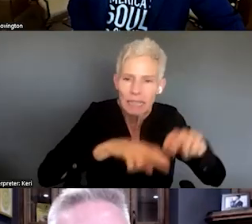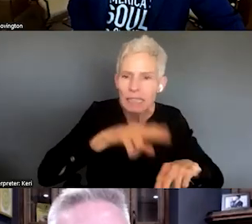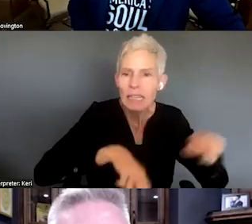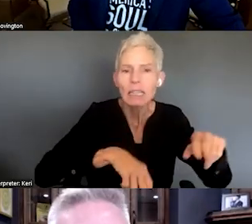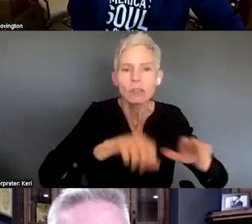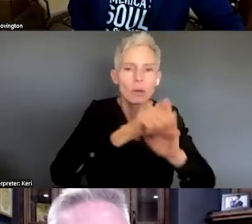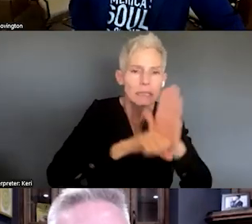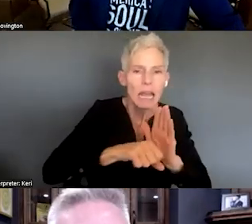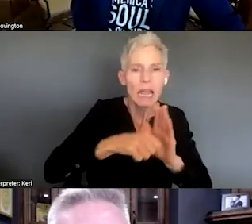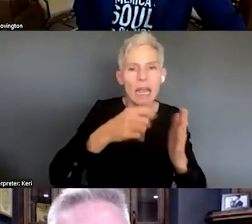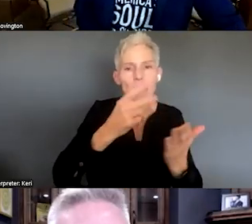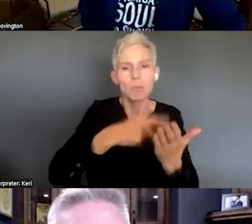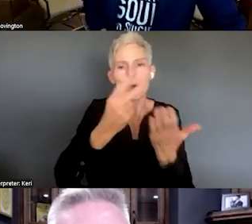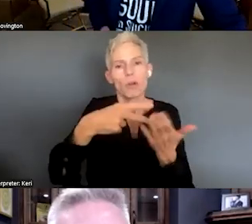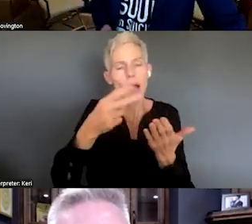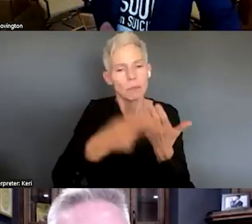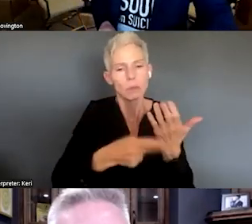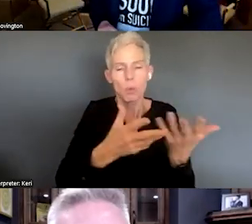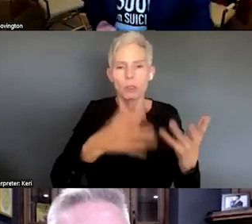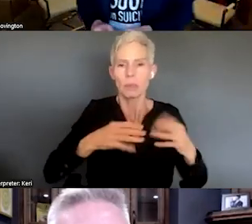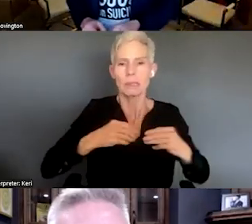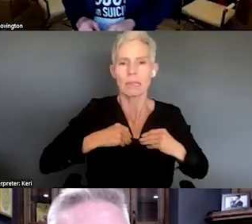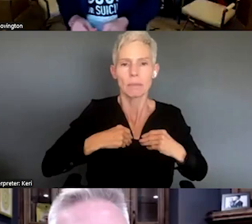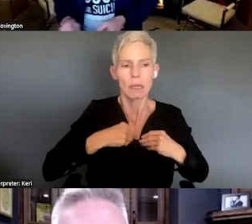this on, what do they need to do first?